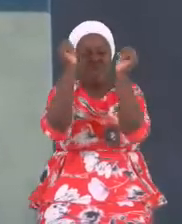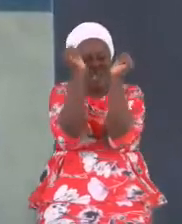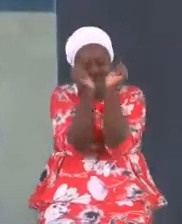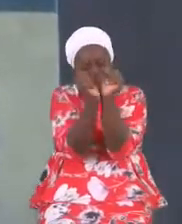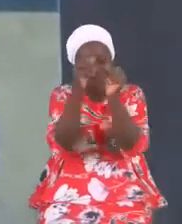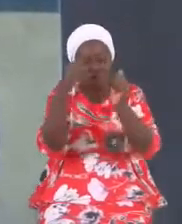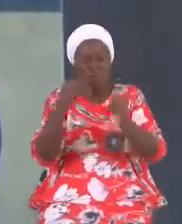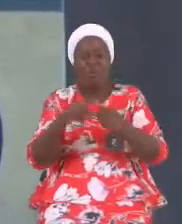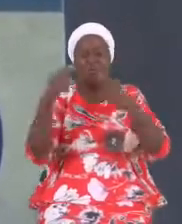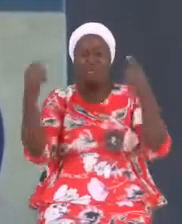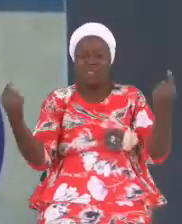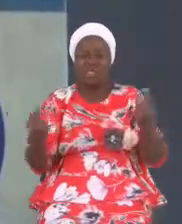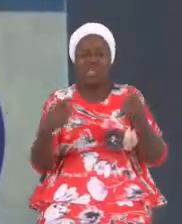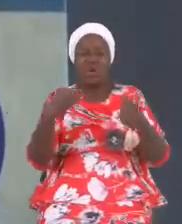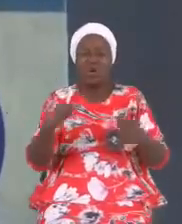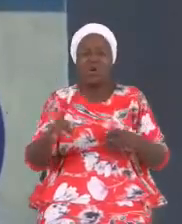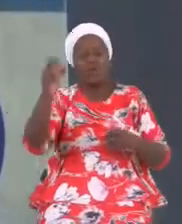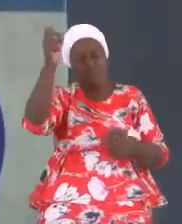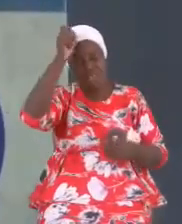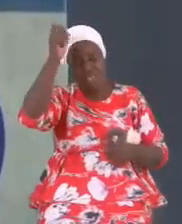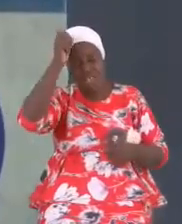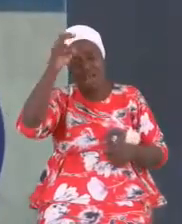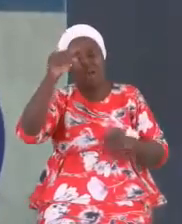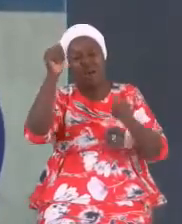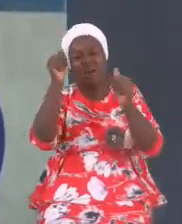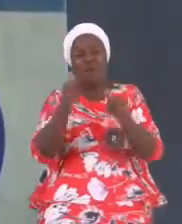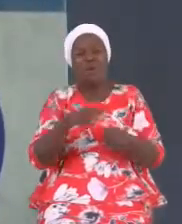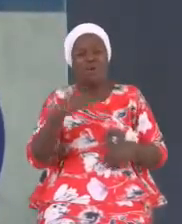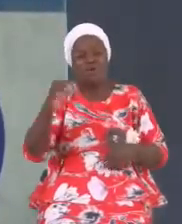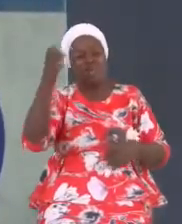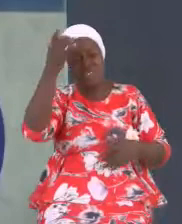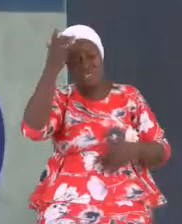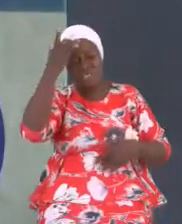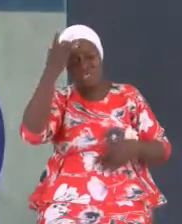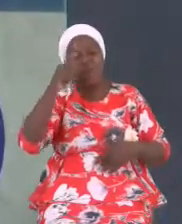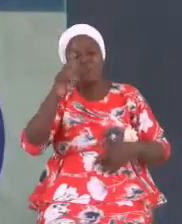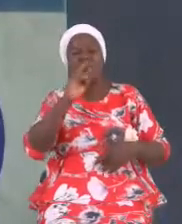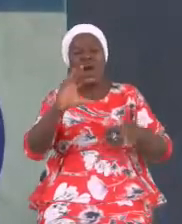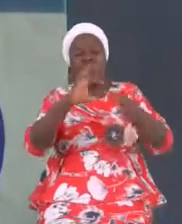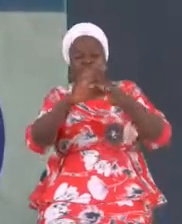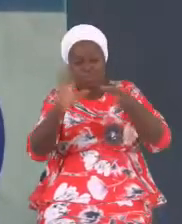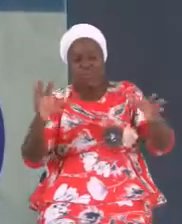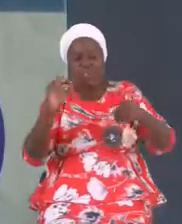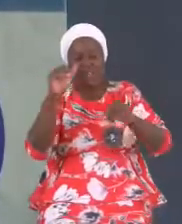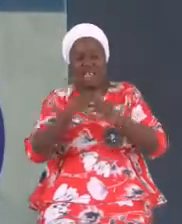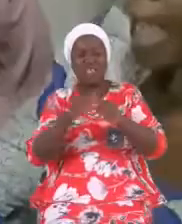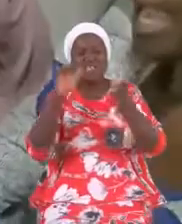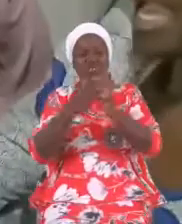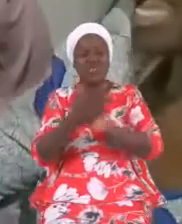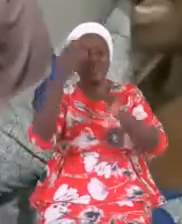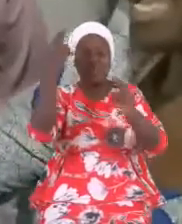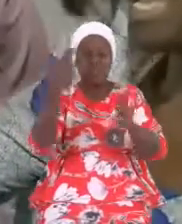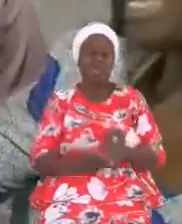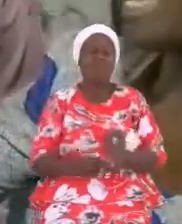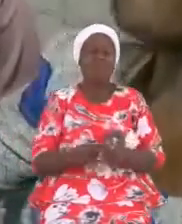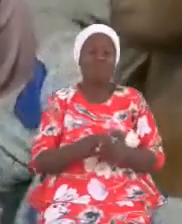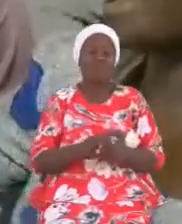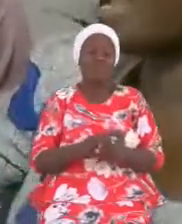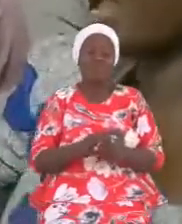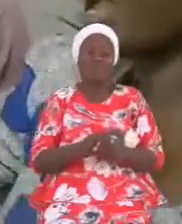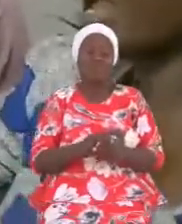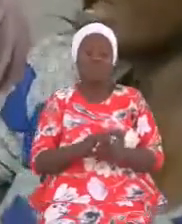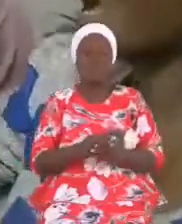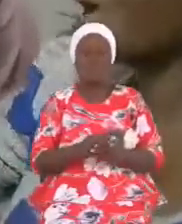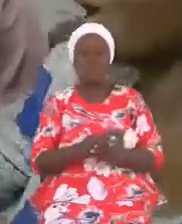sin, of Satan, of sickness, you are loosed in Jesus' name.